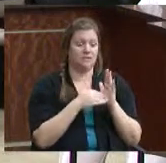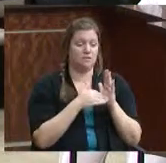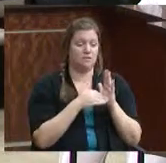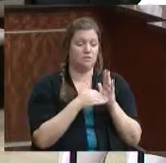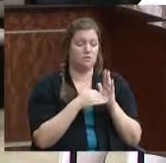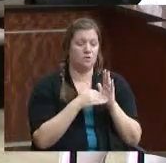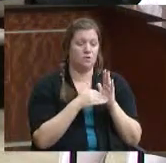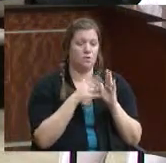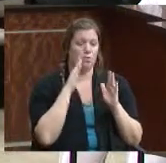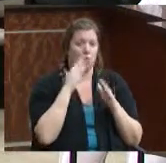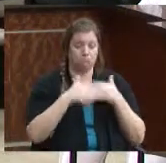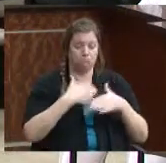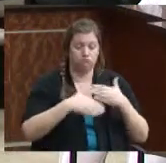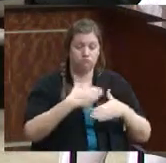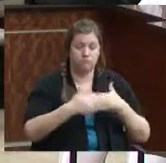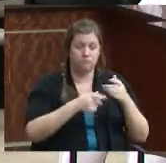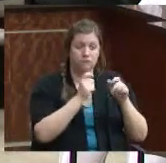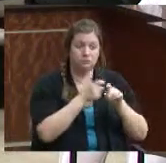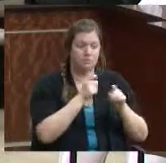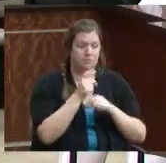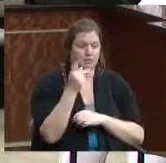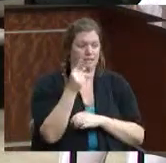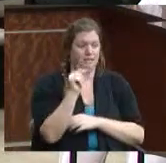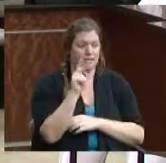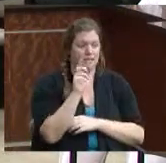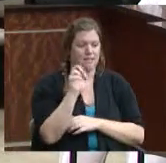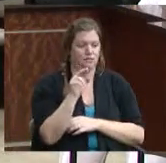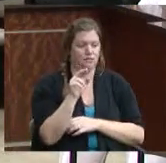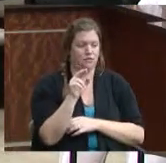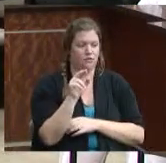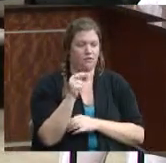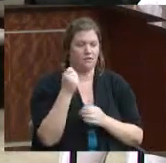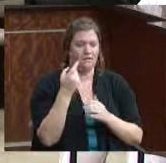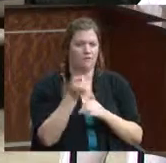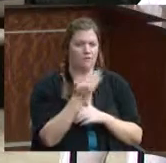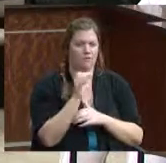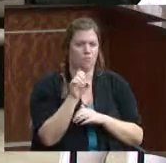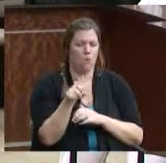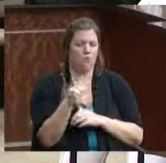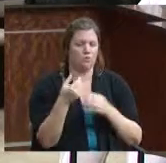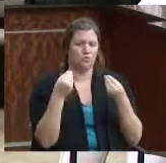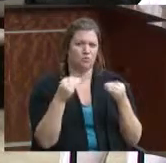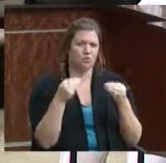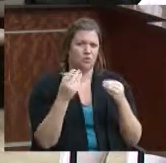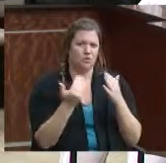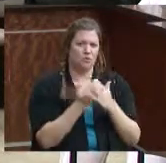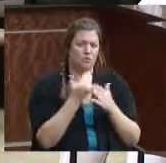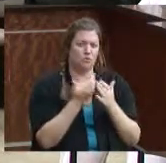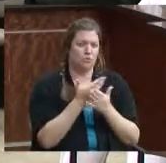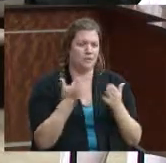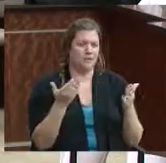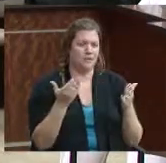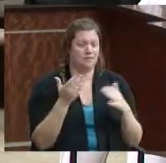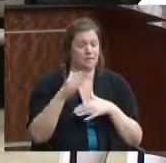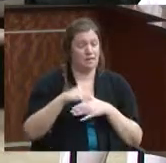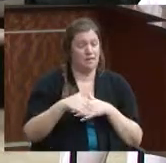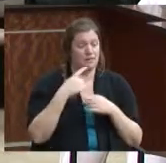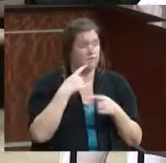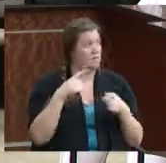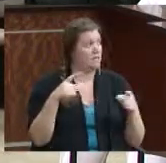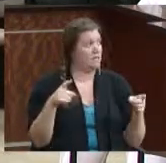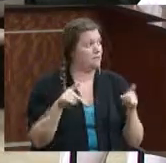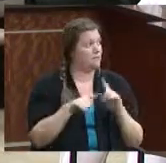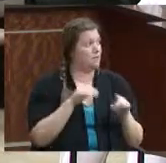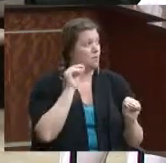moving very quickly, but Teeter, Regal Cinema, and several of a few new tenants that we have yet to announce, but